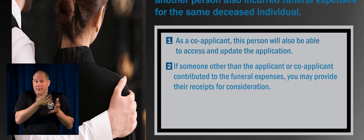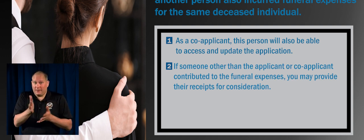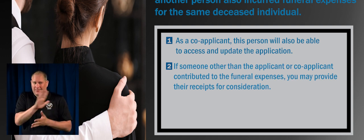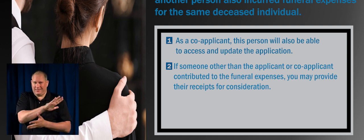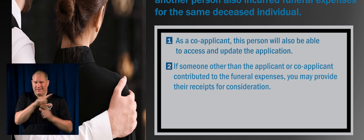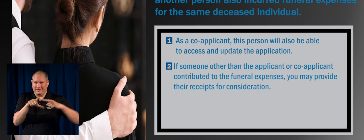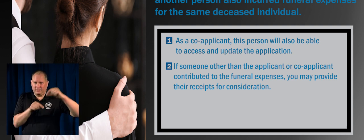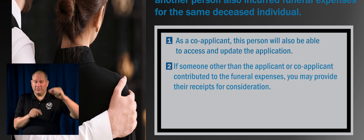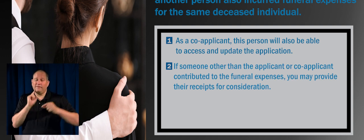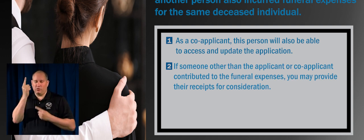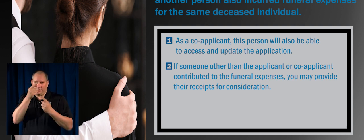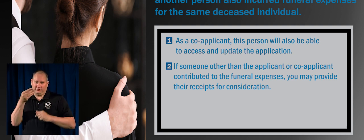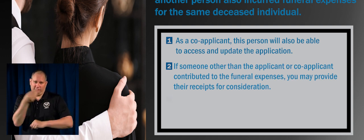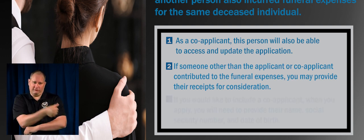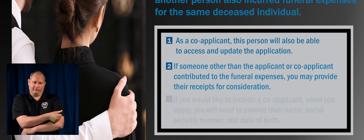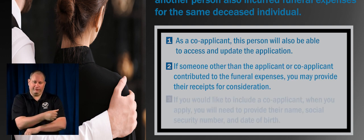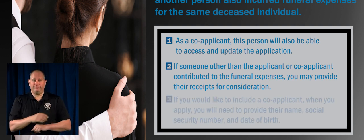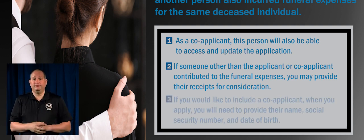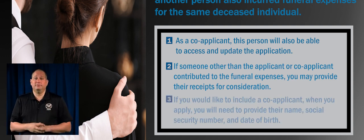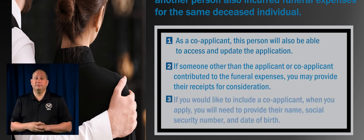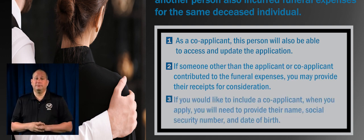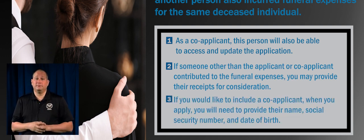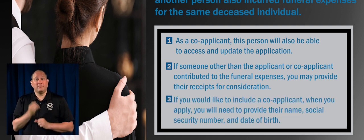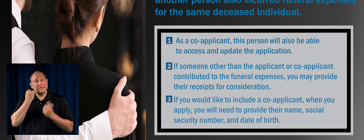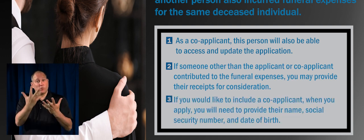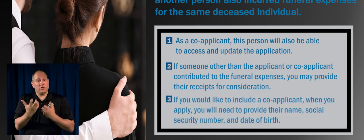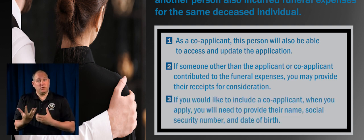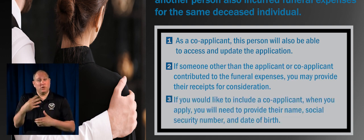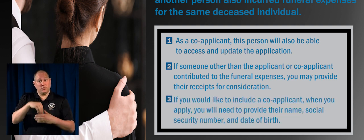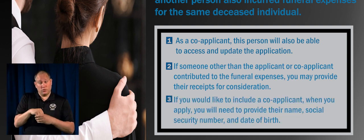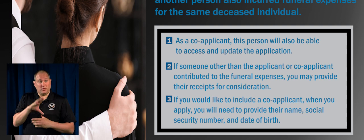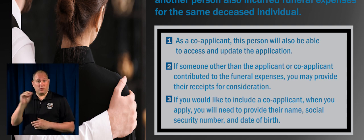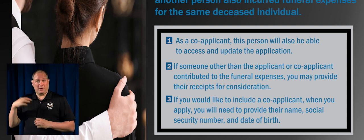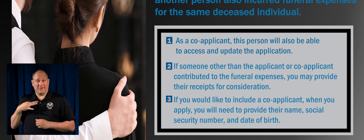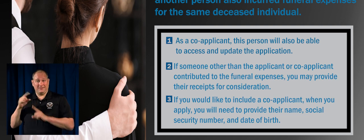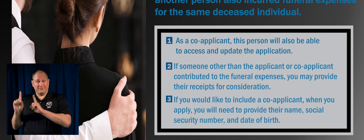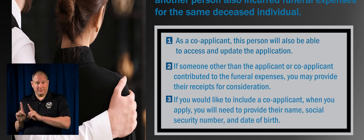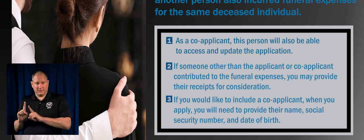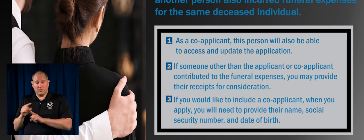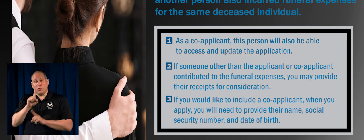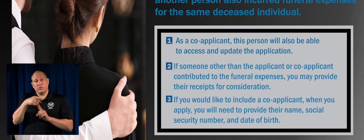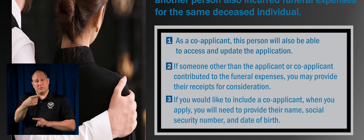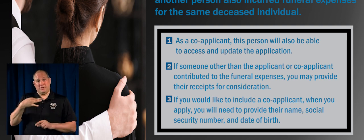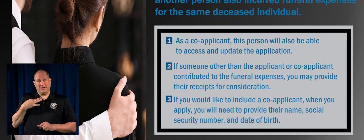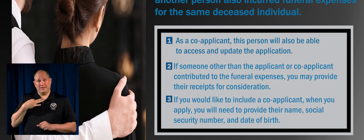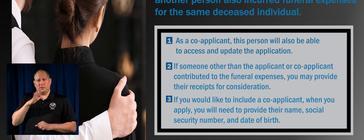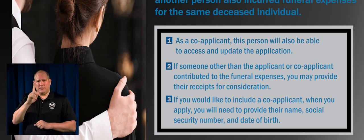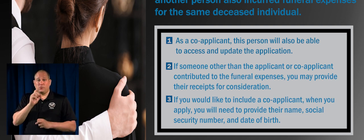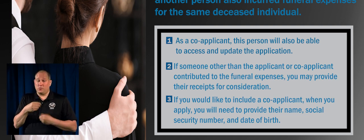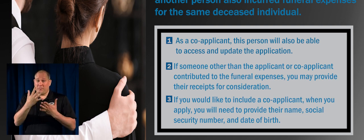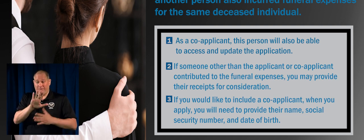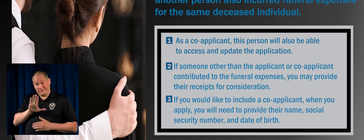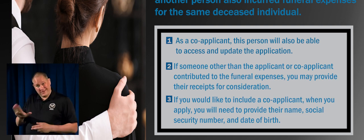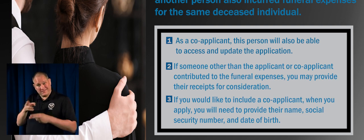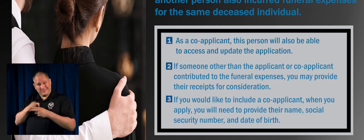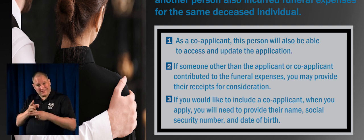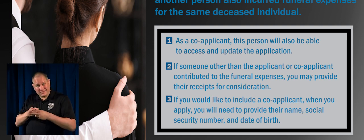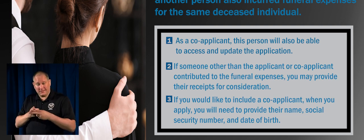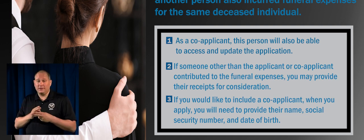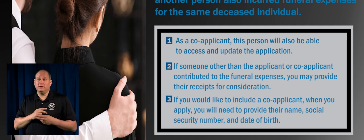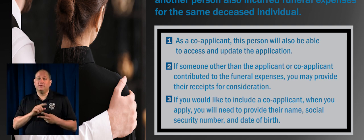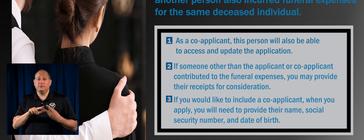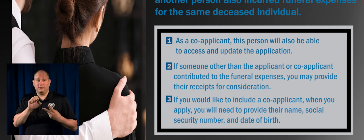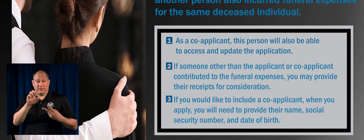the receipts for consideration. If you would like to include a co-applicant, when you apply, you will need to provide their name,